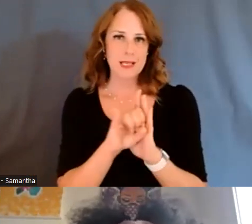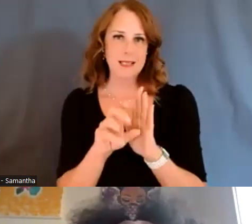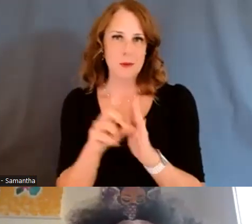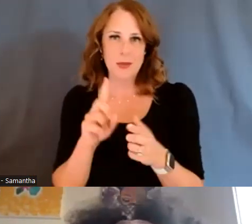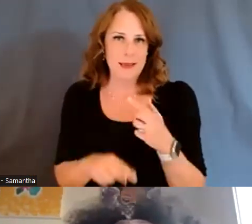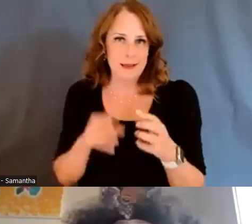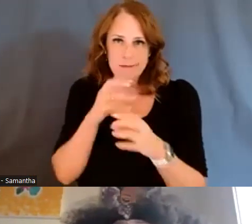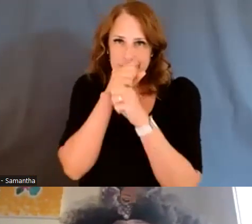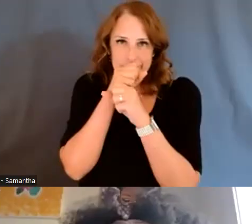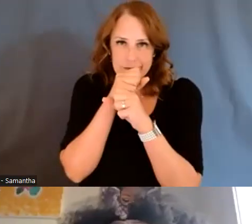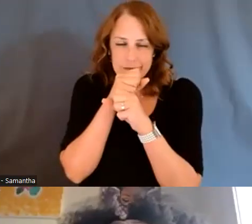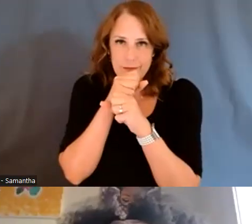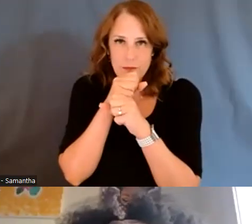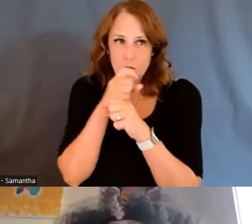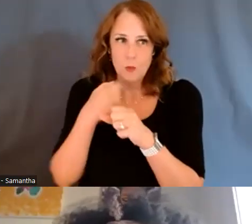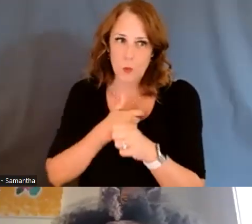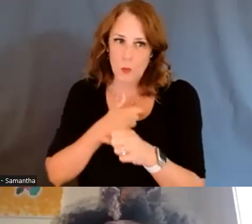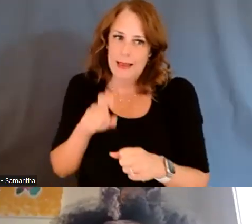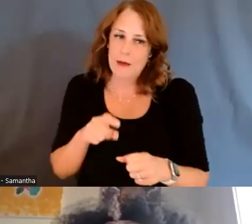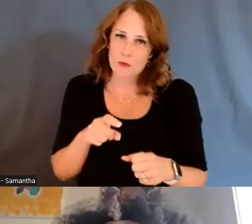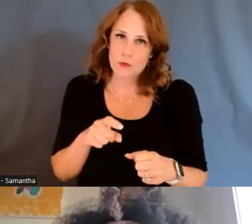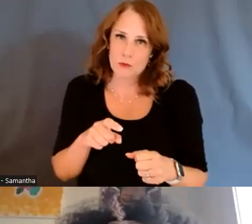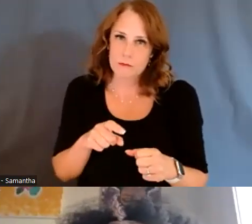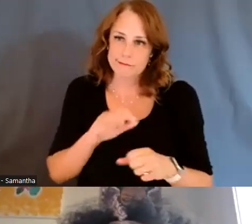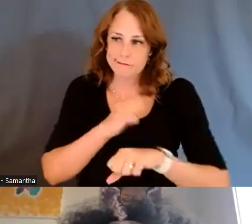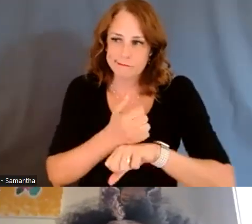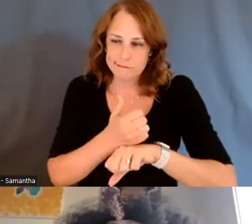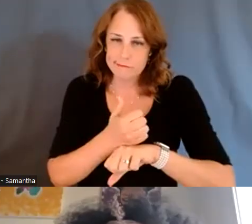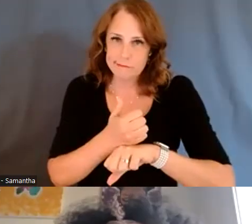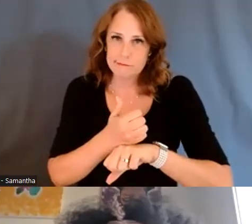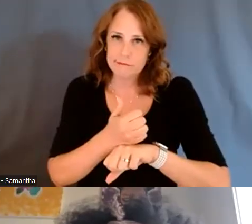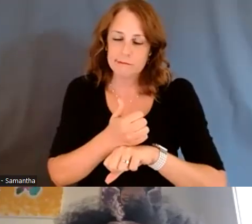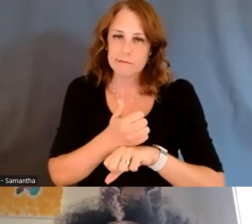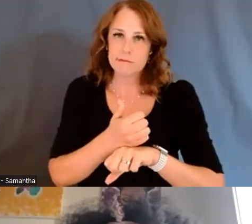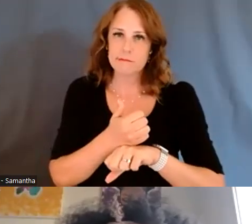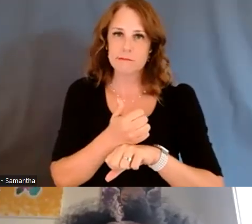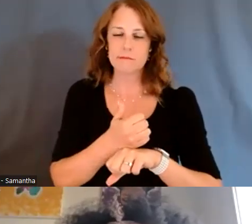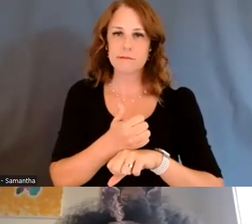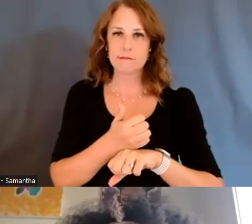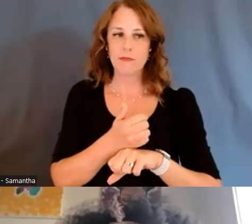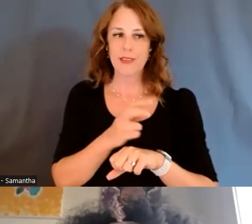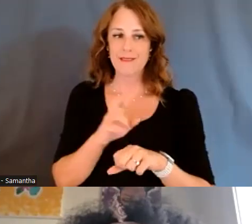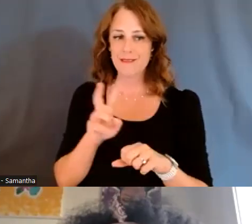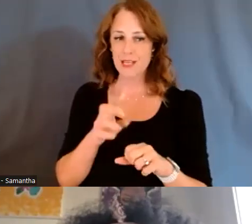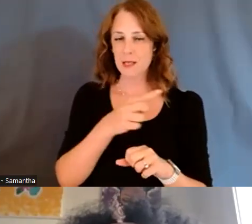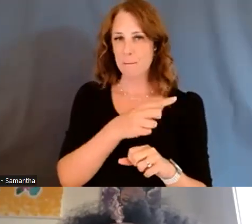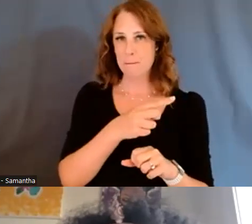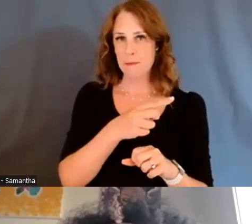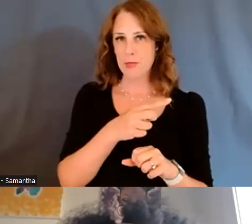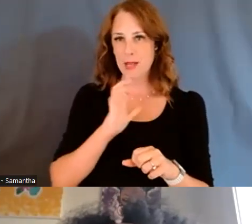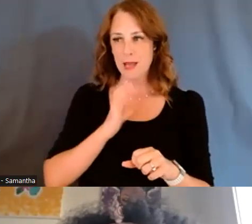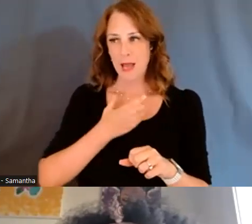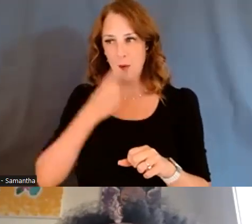anonymous, because, we have to establish the fact that the victim and our